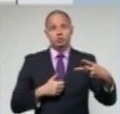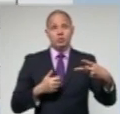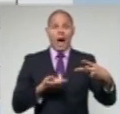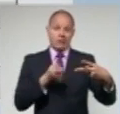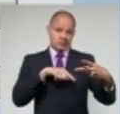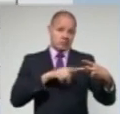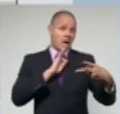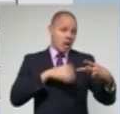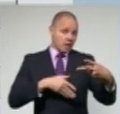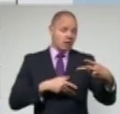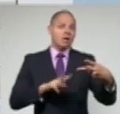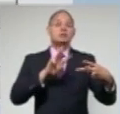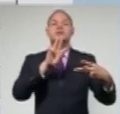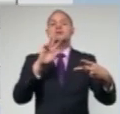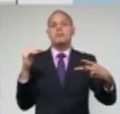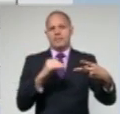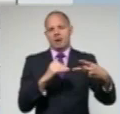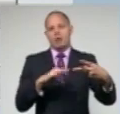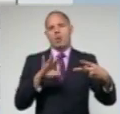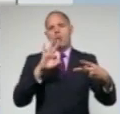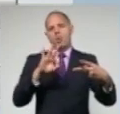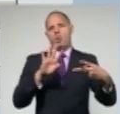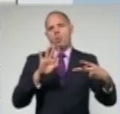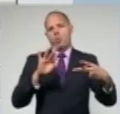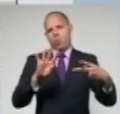1,038,069 and the mortality rate to